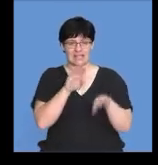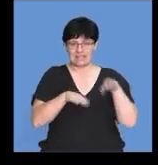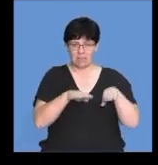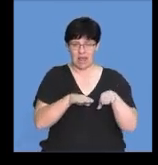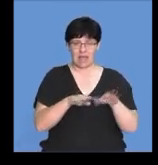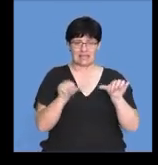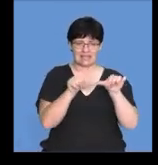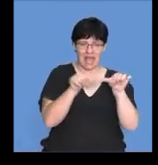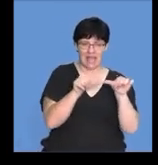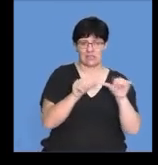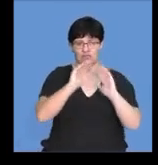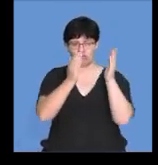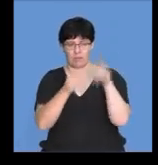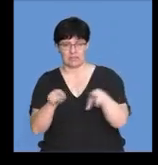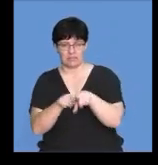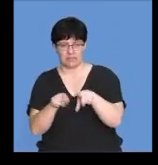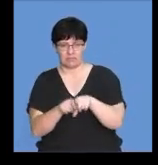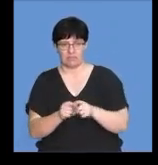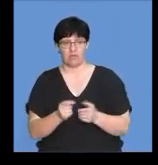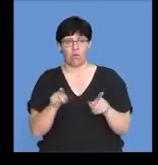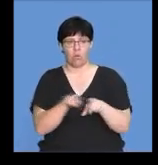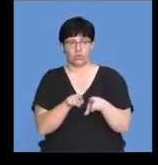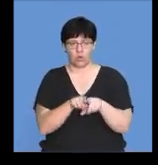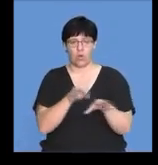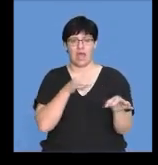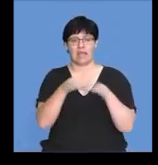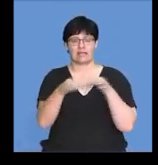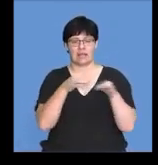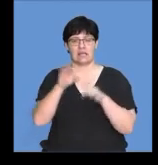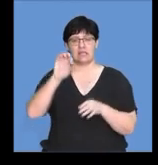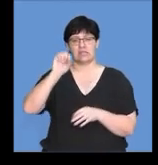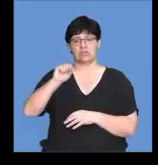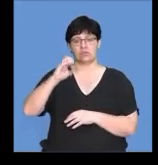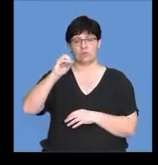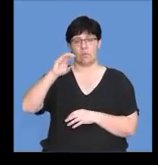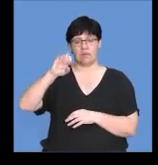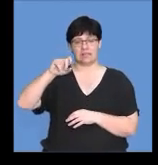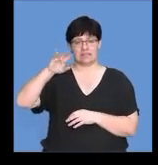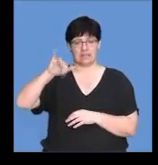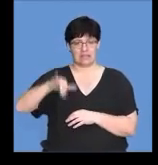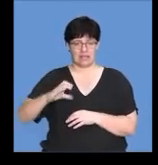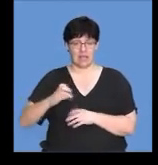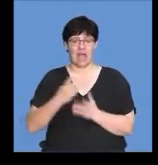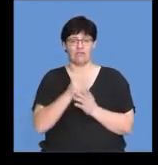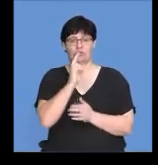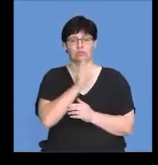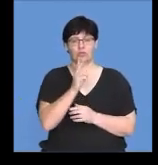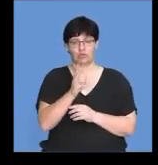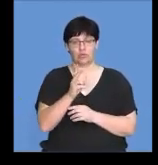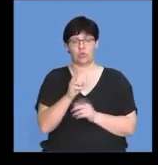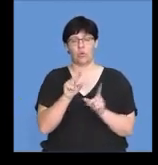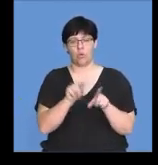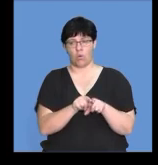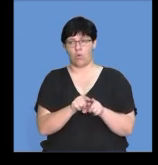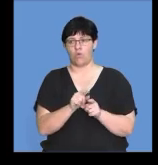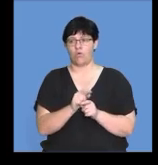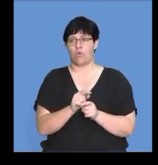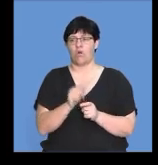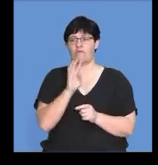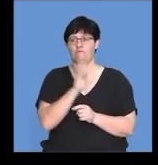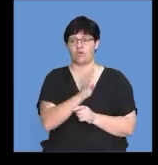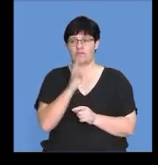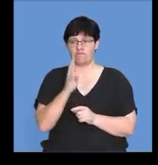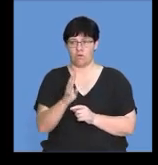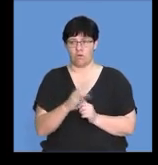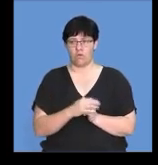and size. We also can describe that a somatic cell has 22 pairs or autosomes, 44 of